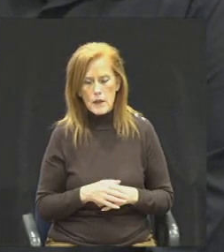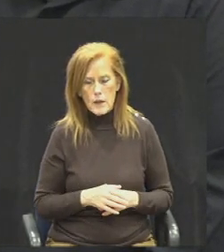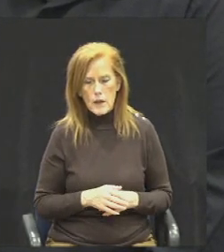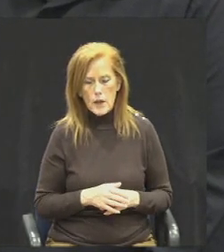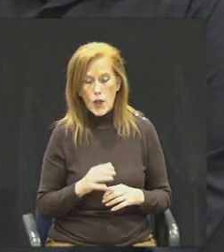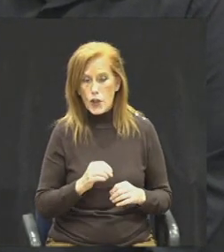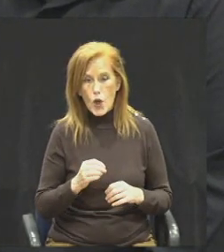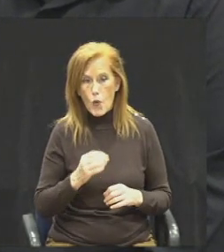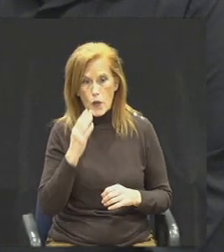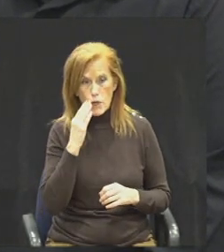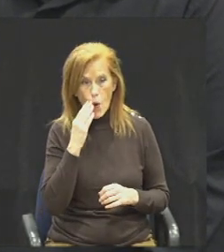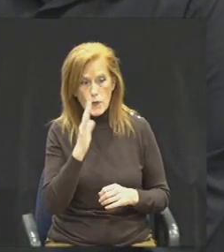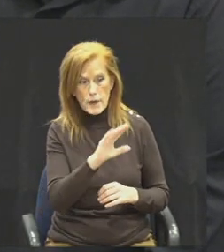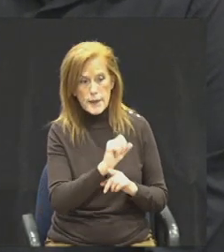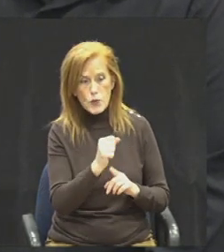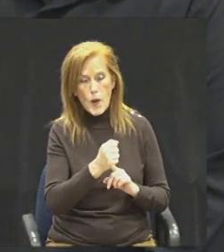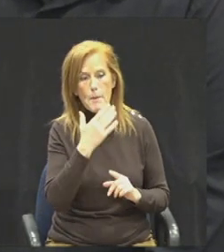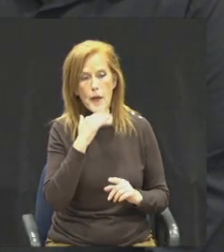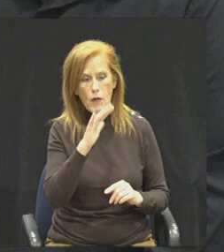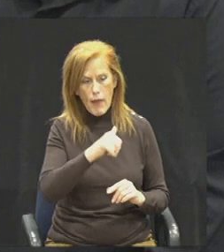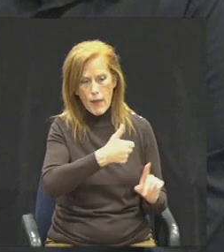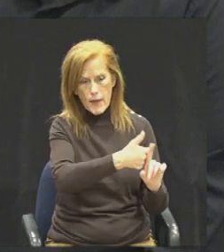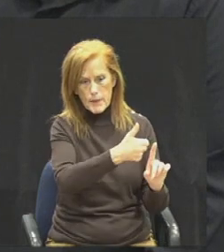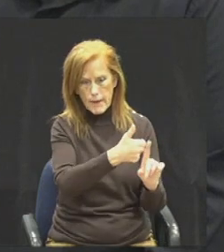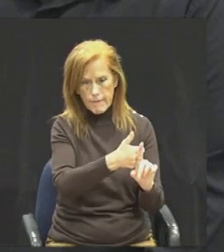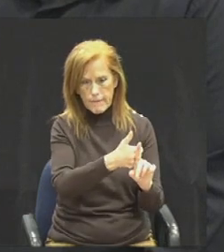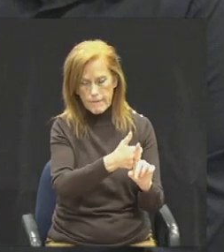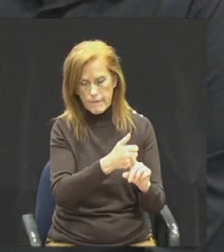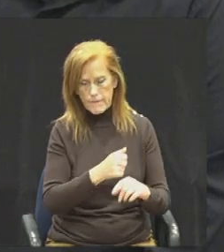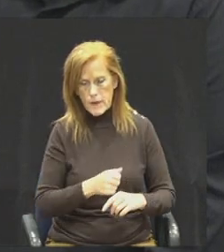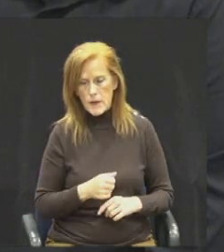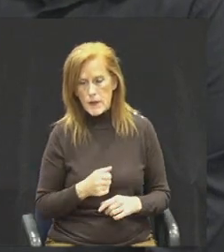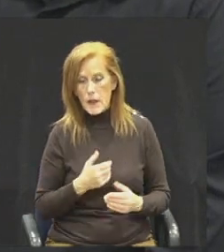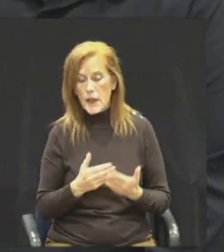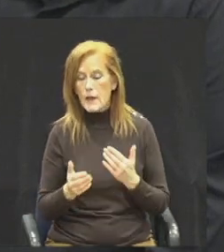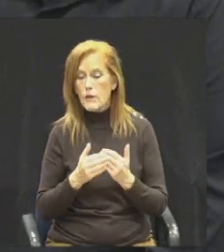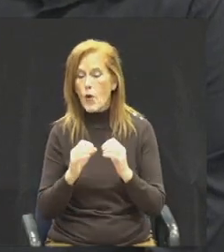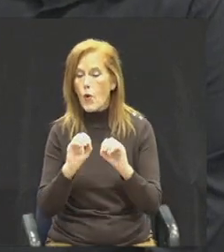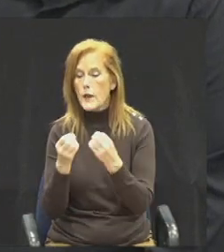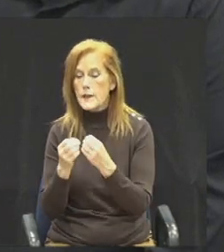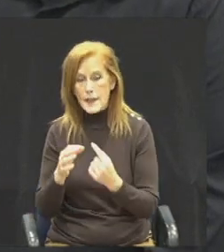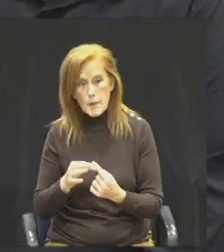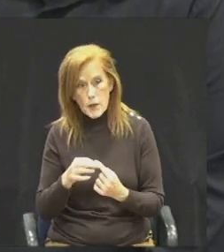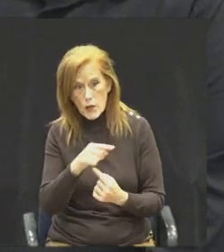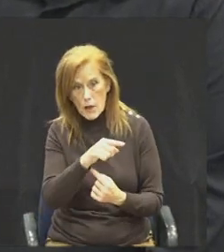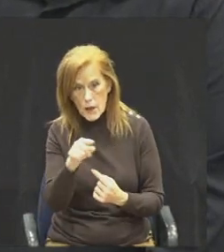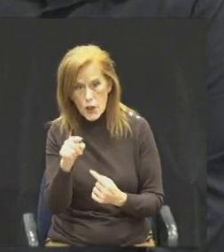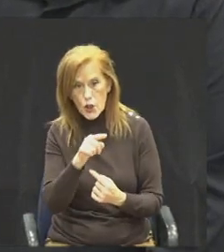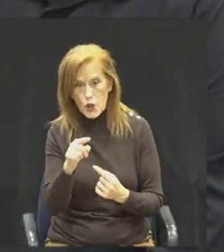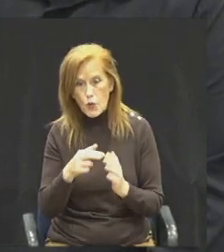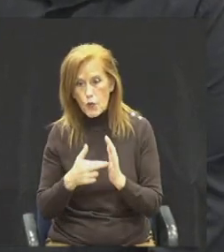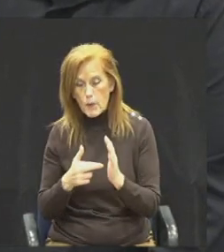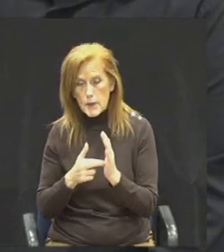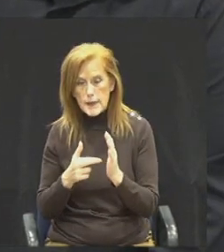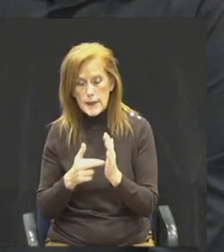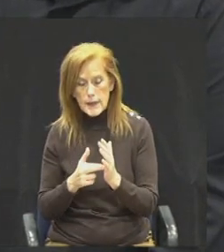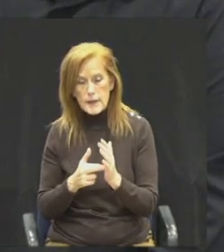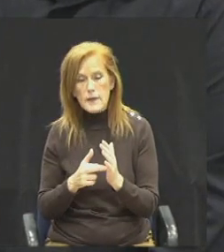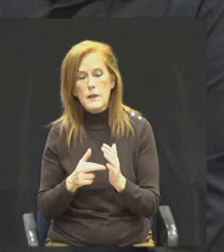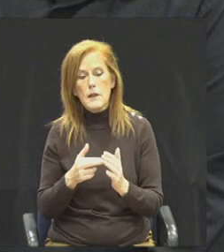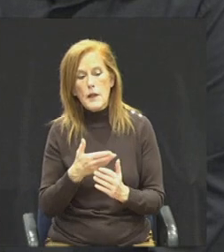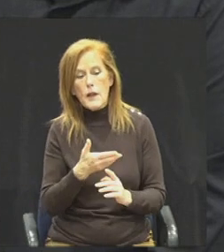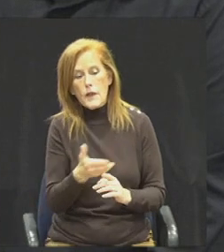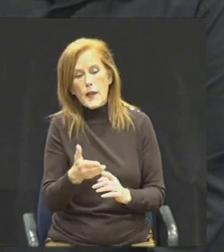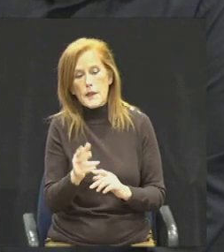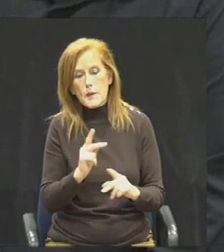Nobody knows their situation better than they do. Even though, the organizations that you represent may work with people with disabilities every day,